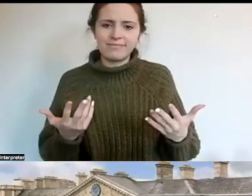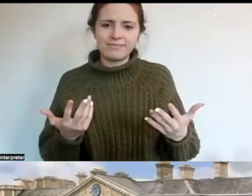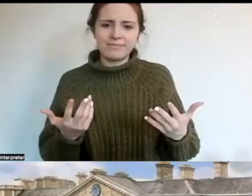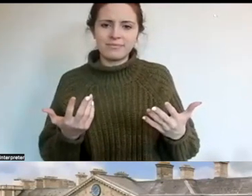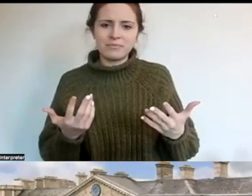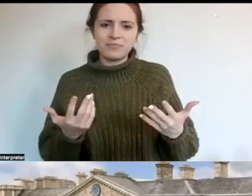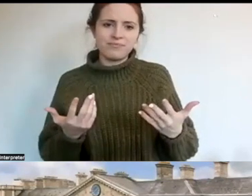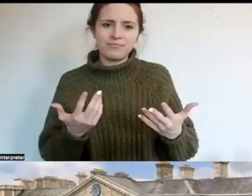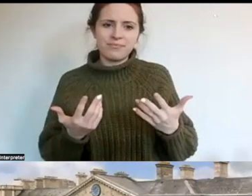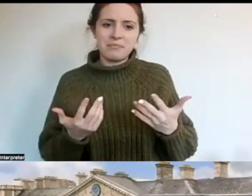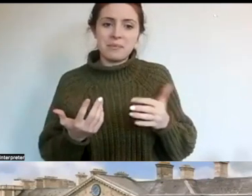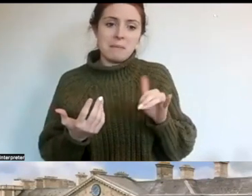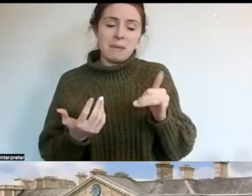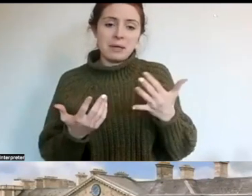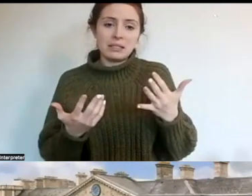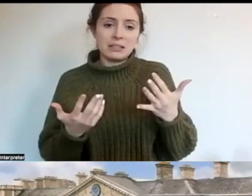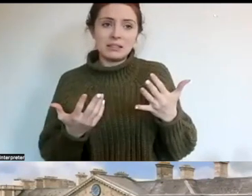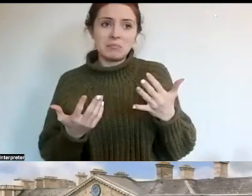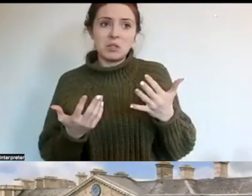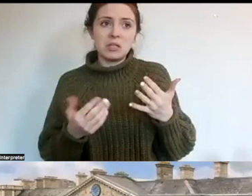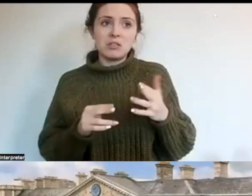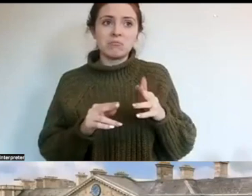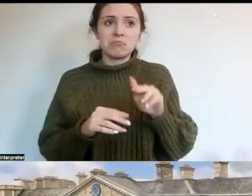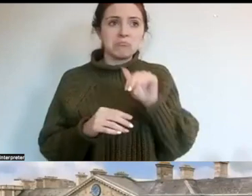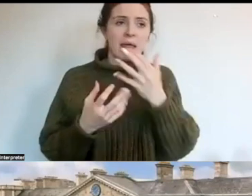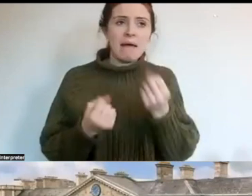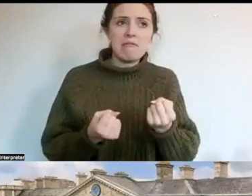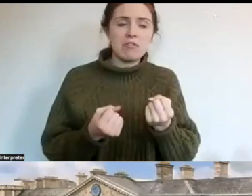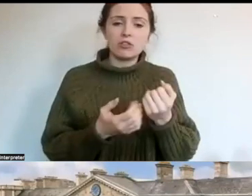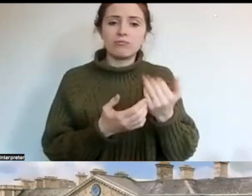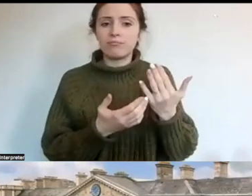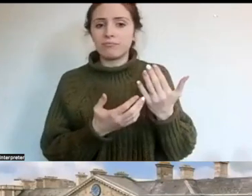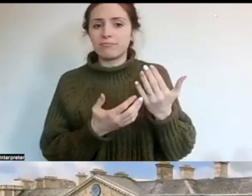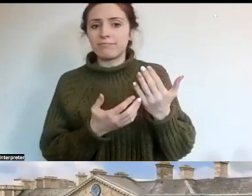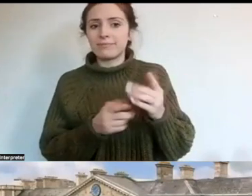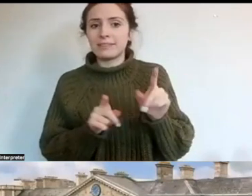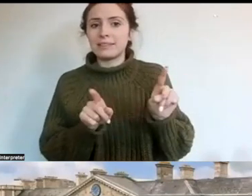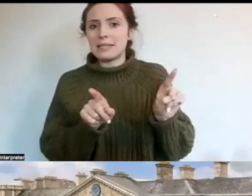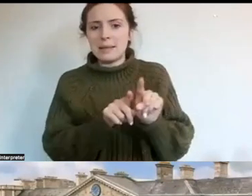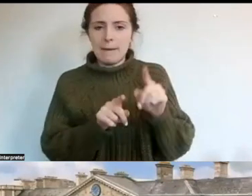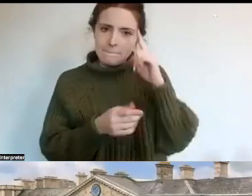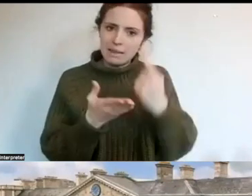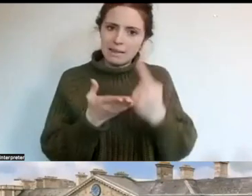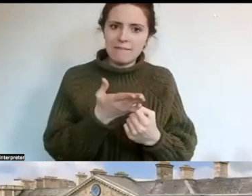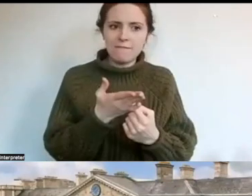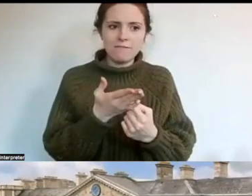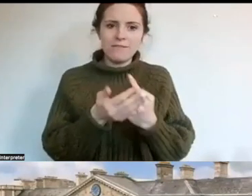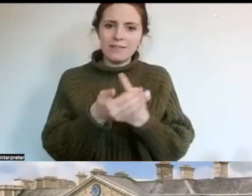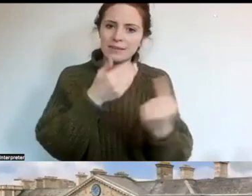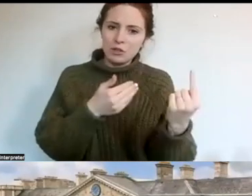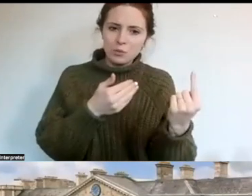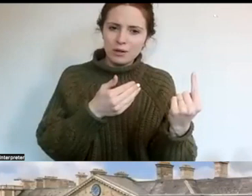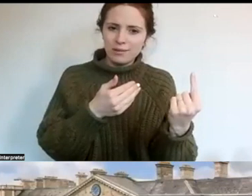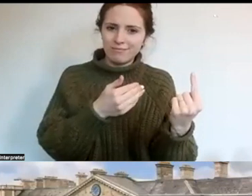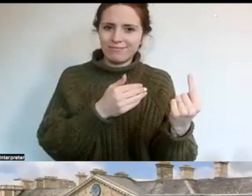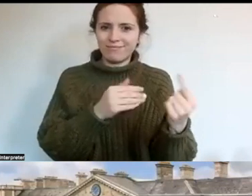we don't have a shared understanding or a shared belief in concepts such as individualization at all levels of decision